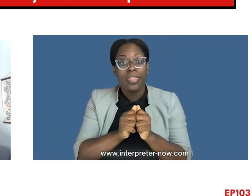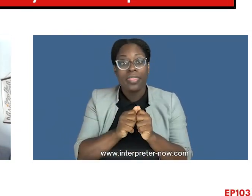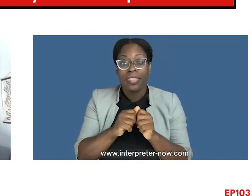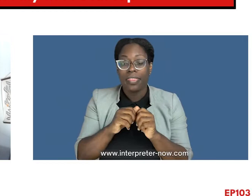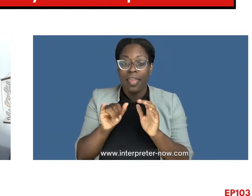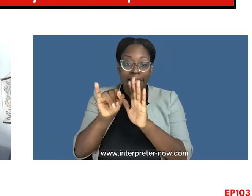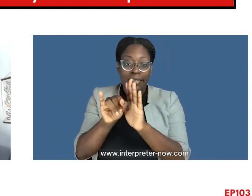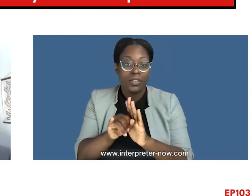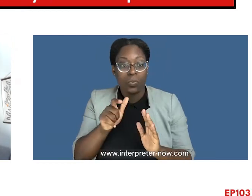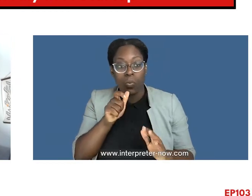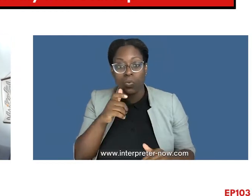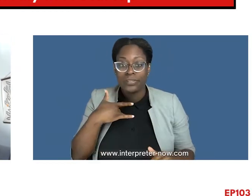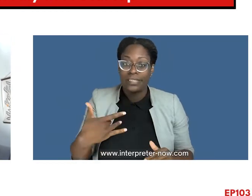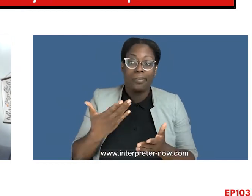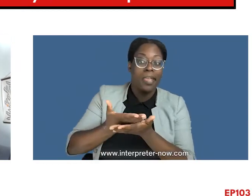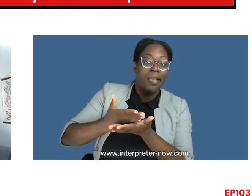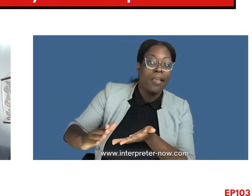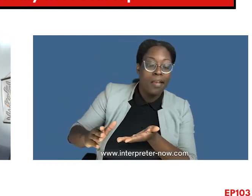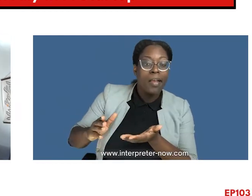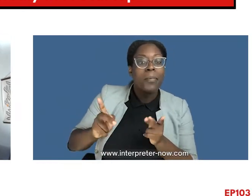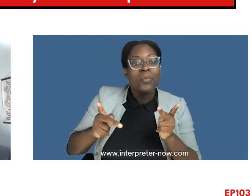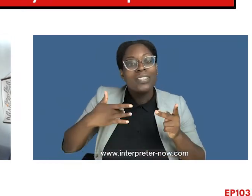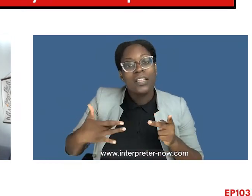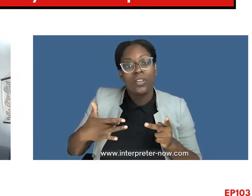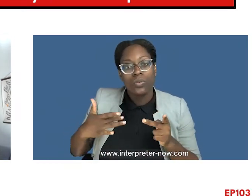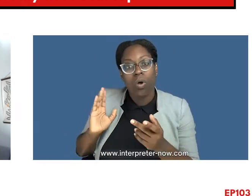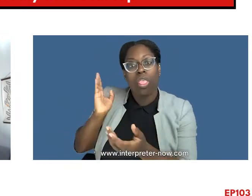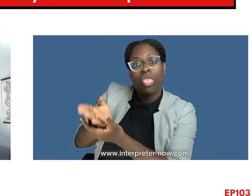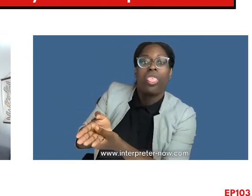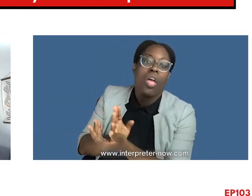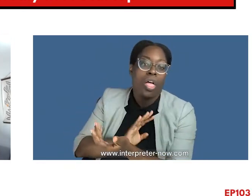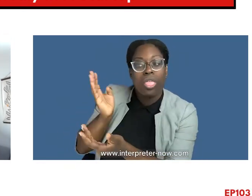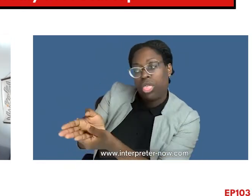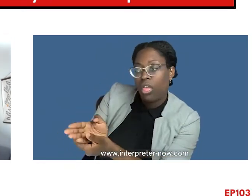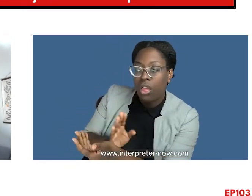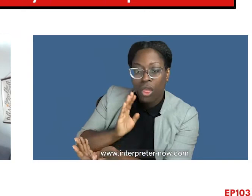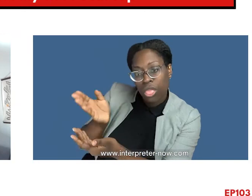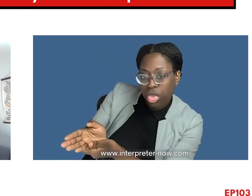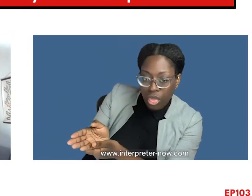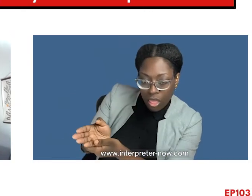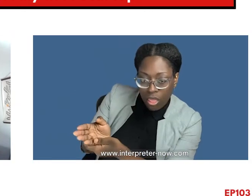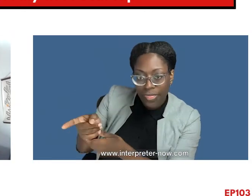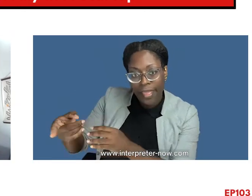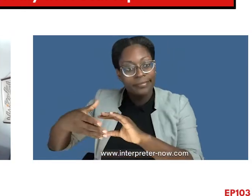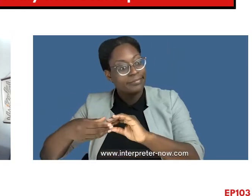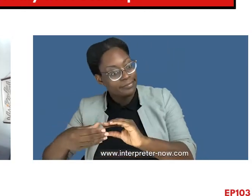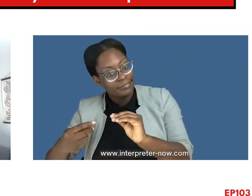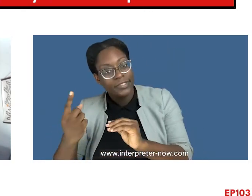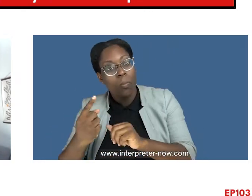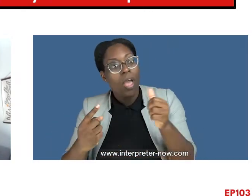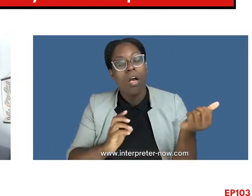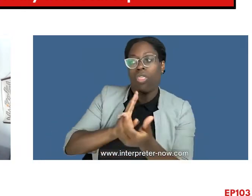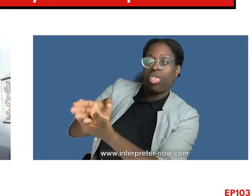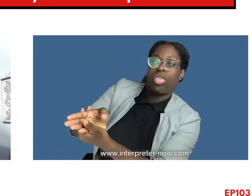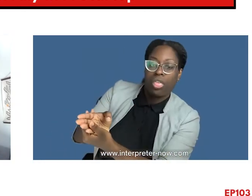difficult and more uncomfortable ones. So I can just address a couple of the easy ones here to get you started. But interruption.